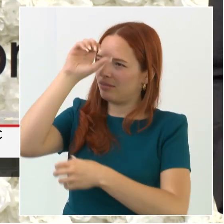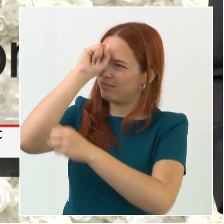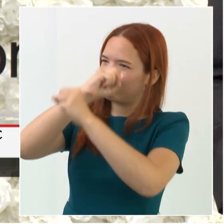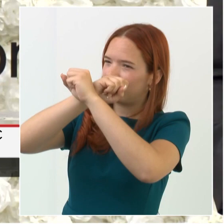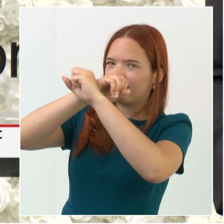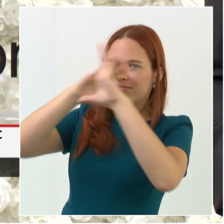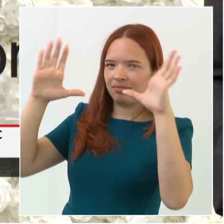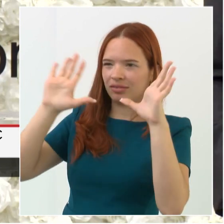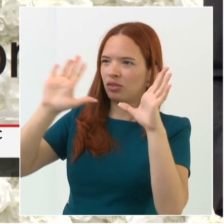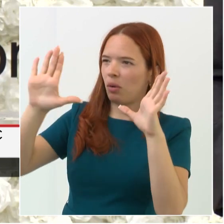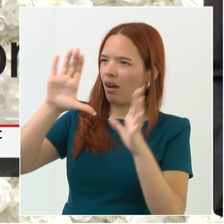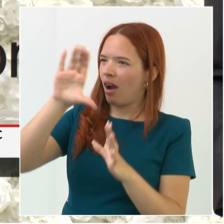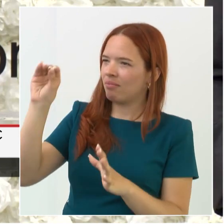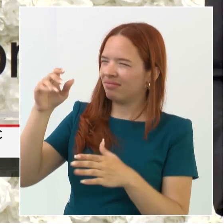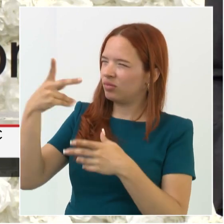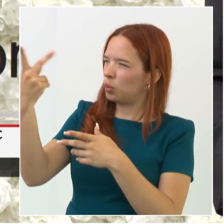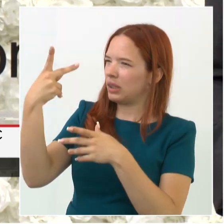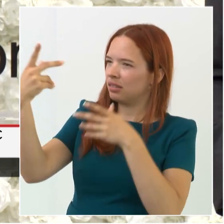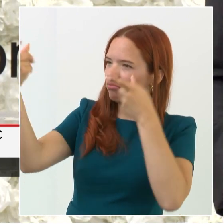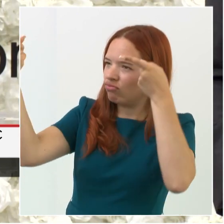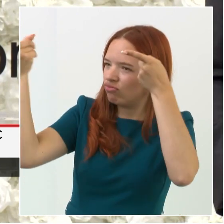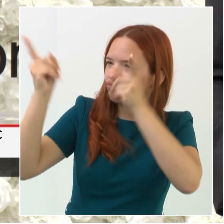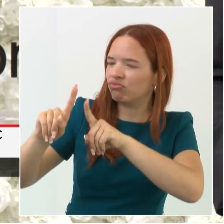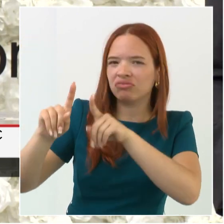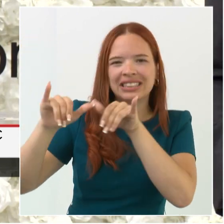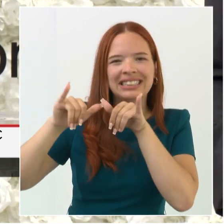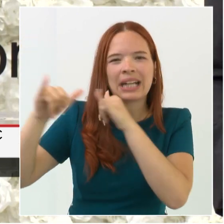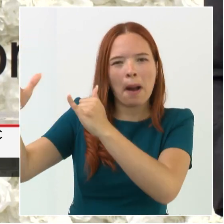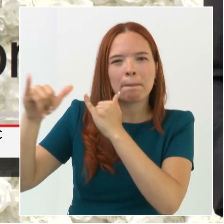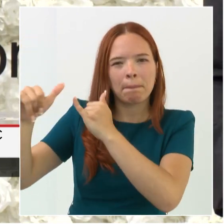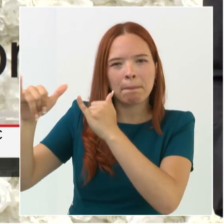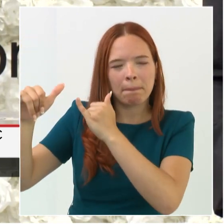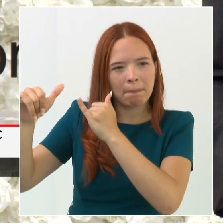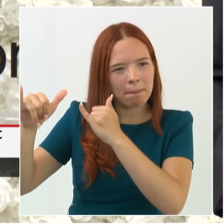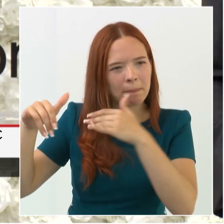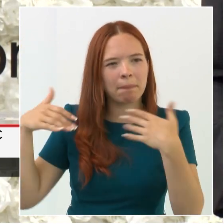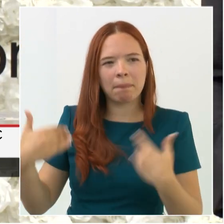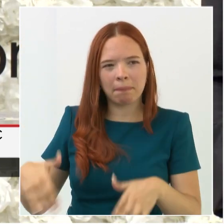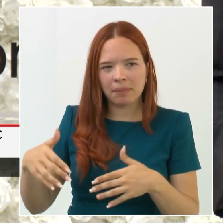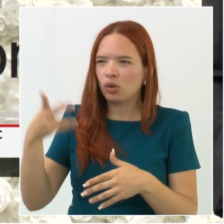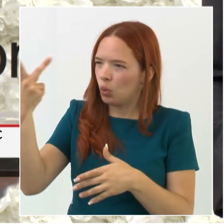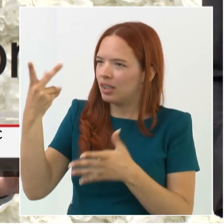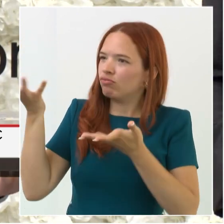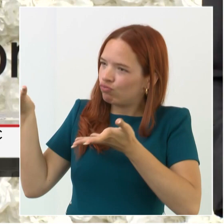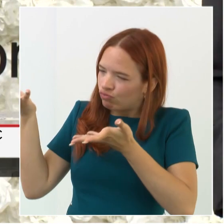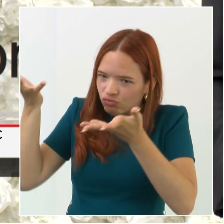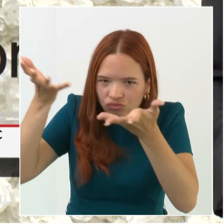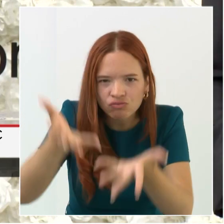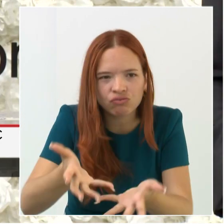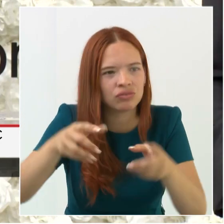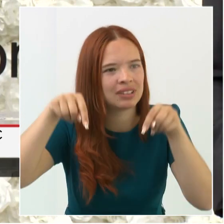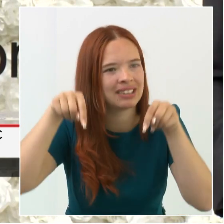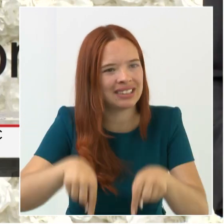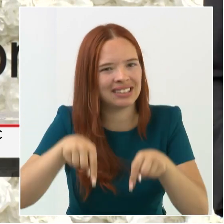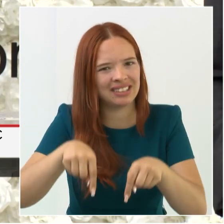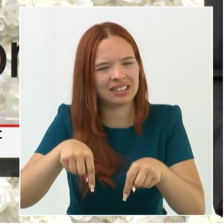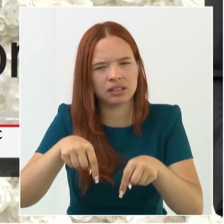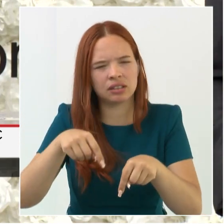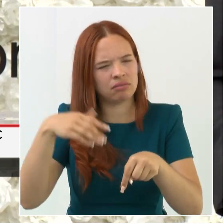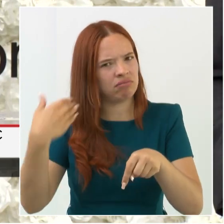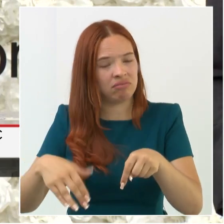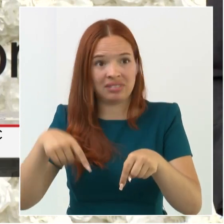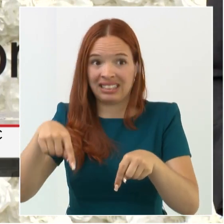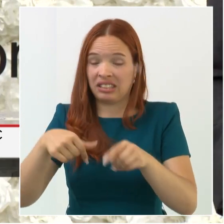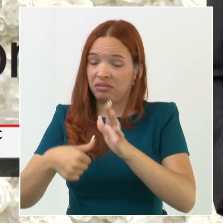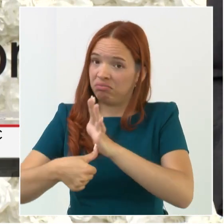franchise dealer model to the DC market. And it's just extremely impressive to see what Jamie and his team have been able to